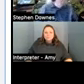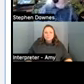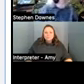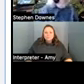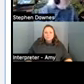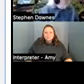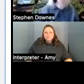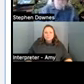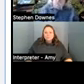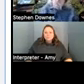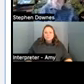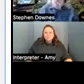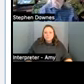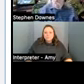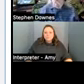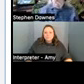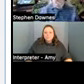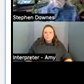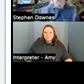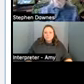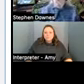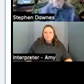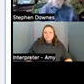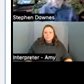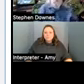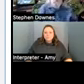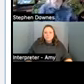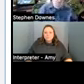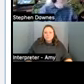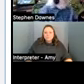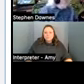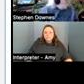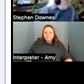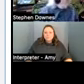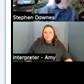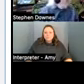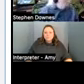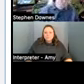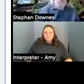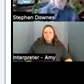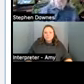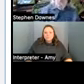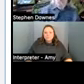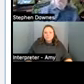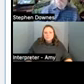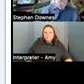you all can know it's gonna be all right let the darkness fade away